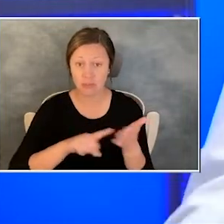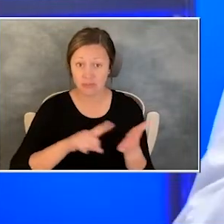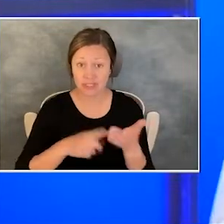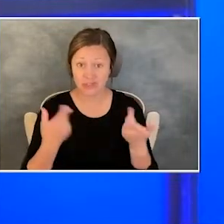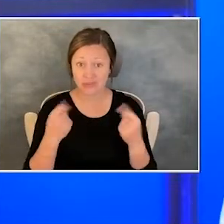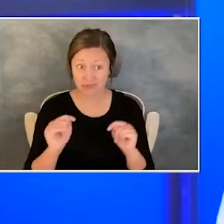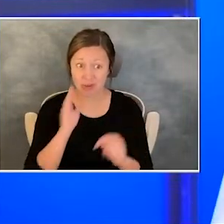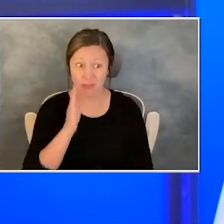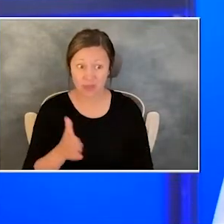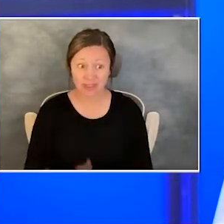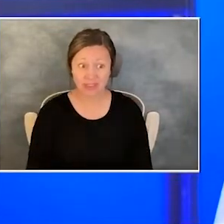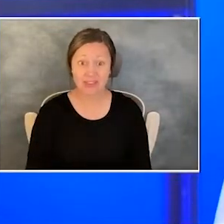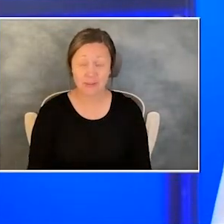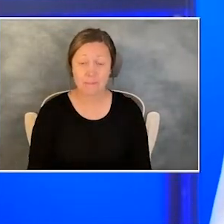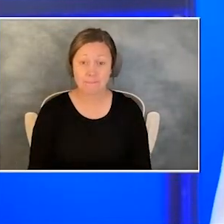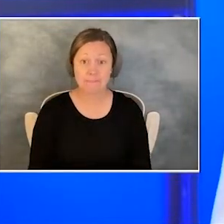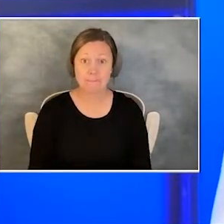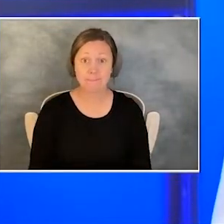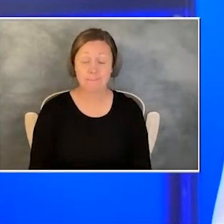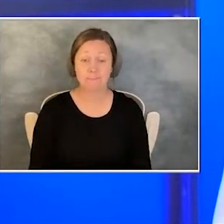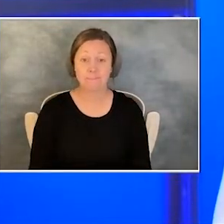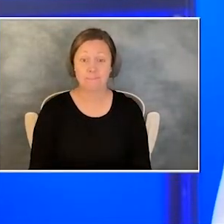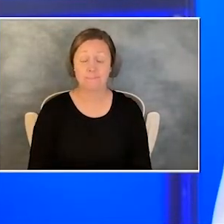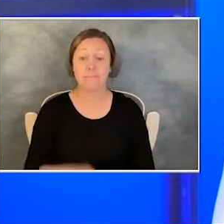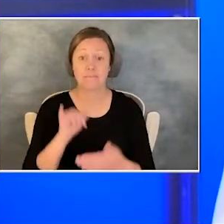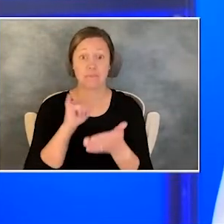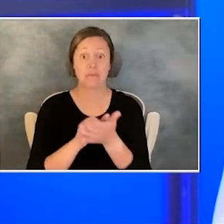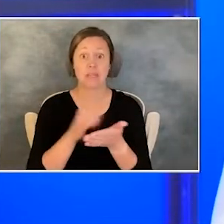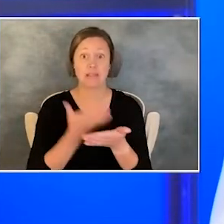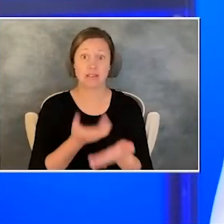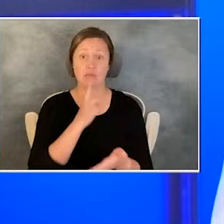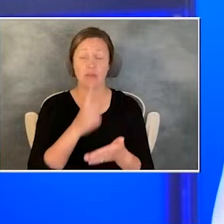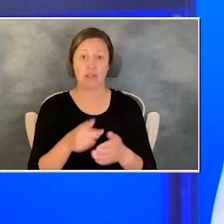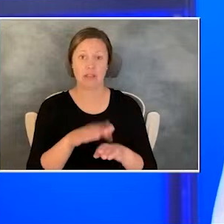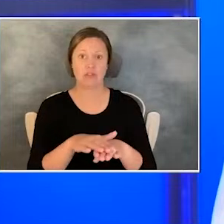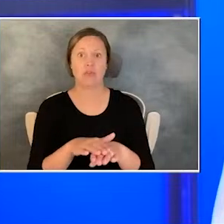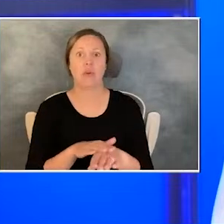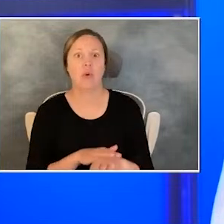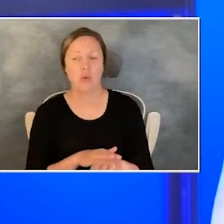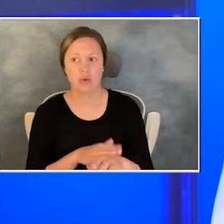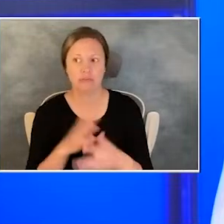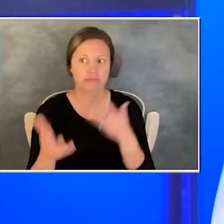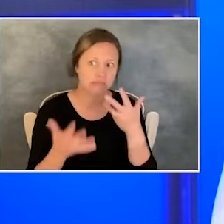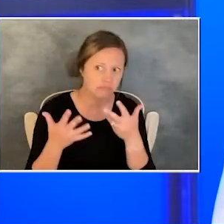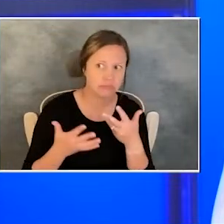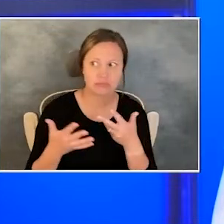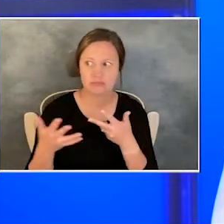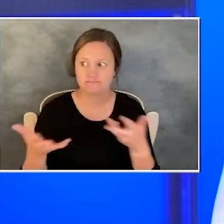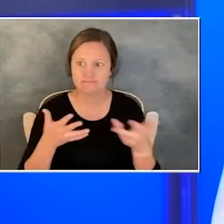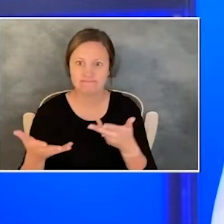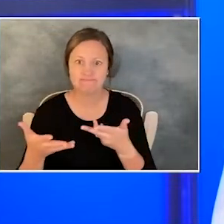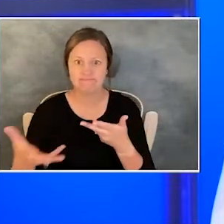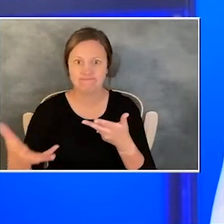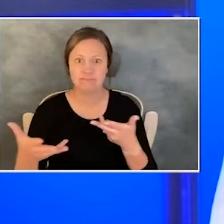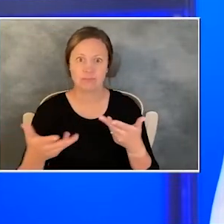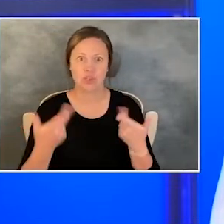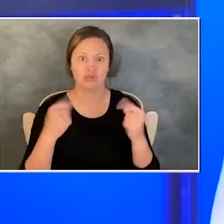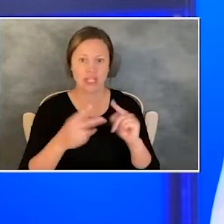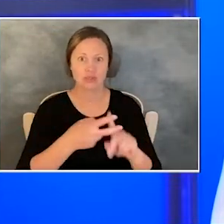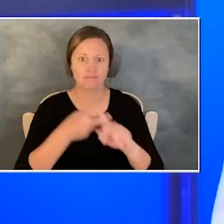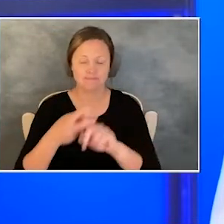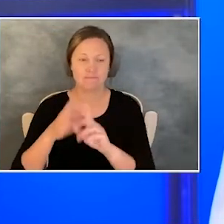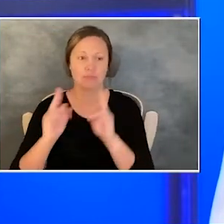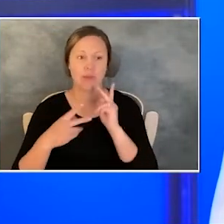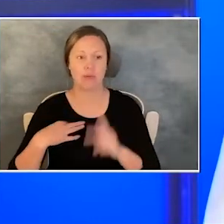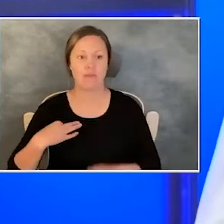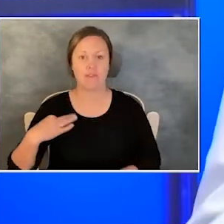And we've got, that's the number one thing that slows us down more than anything is finding volunteers for our research studies. So